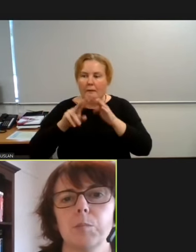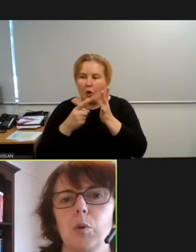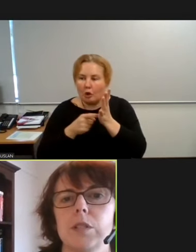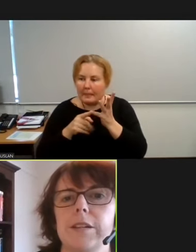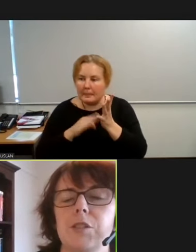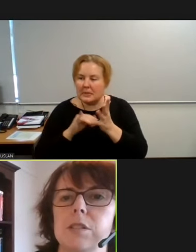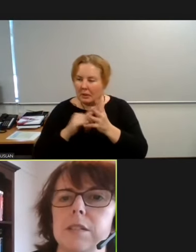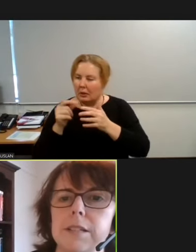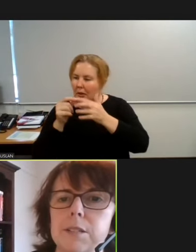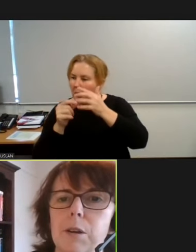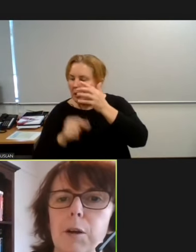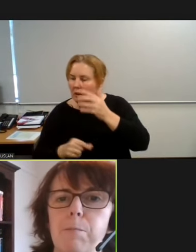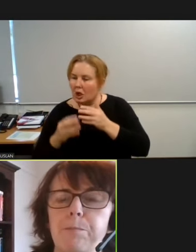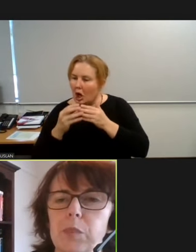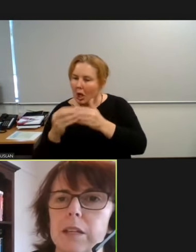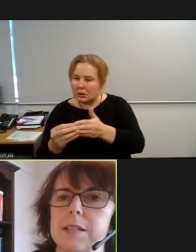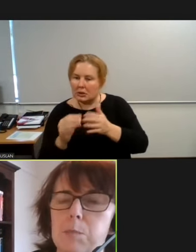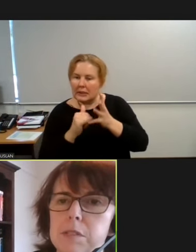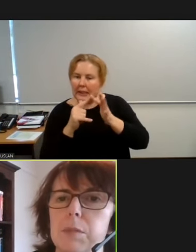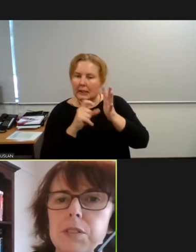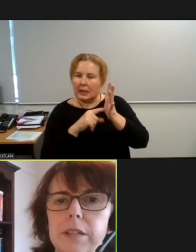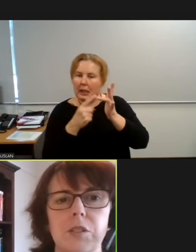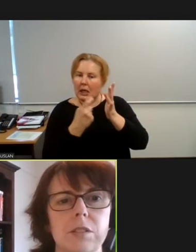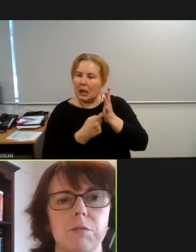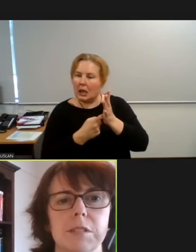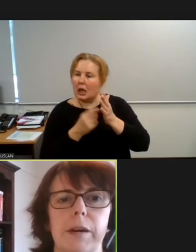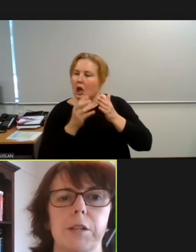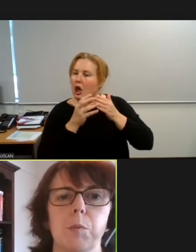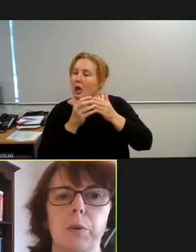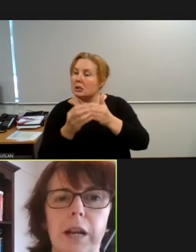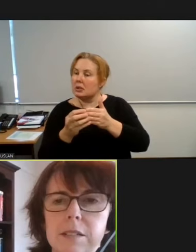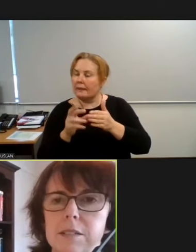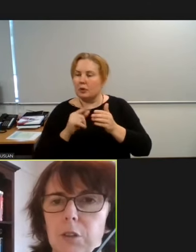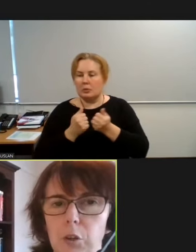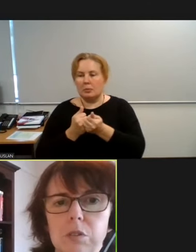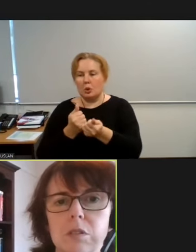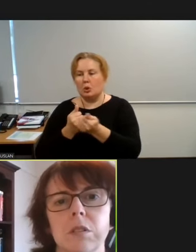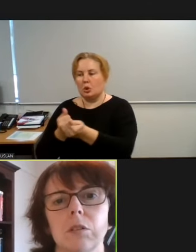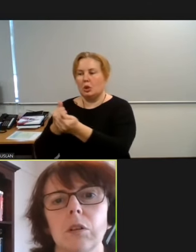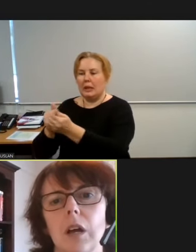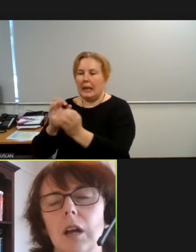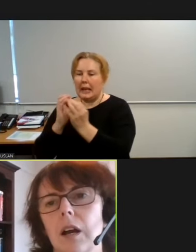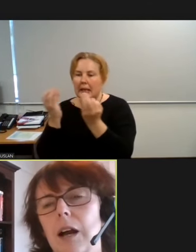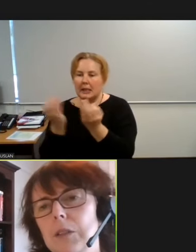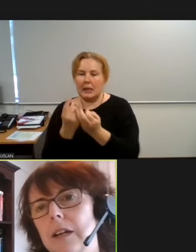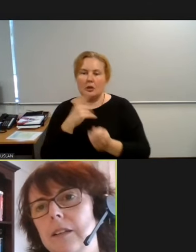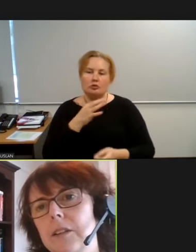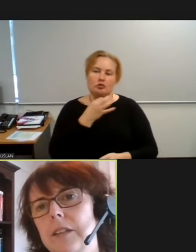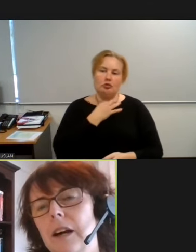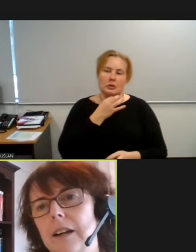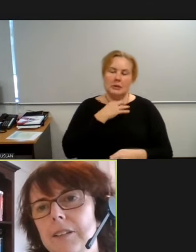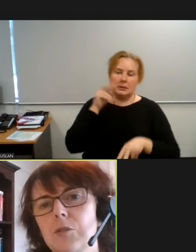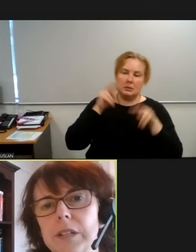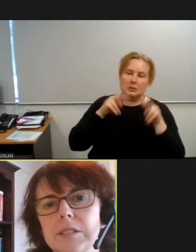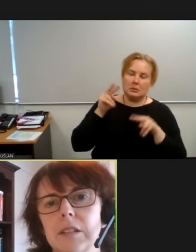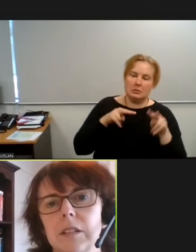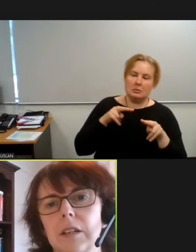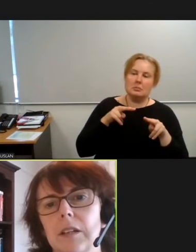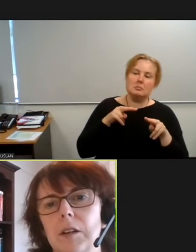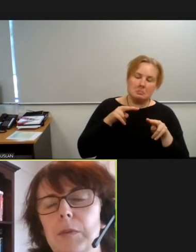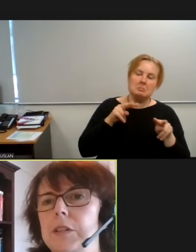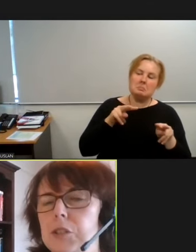guidance to support agencies and adapted a multi-agency risk management practice notes to outline the heightened